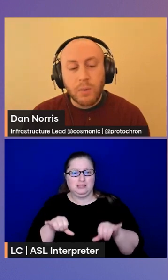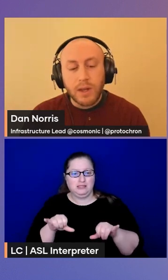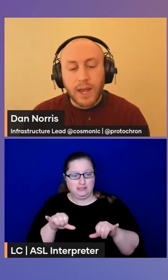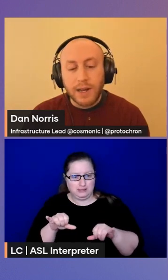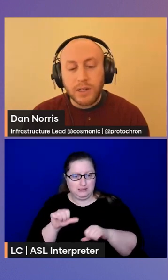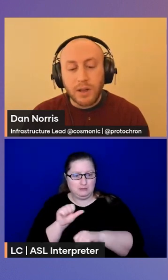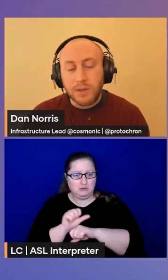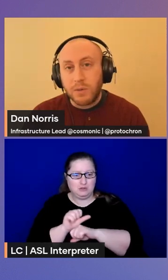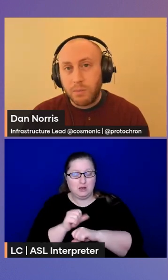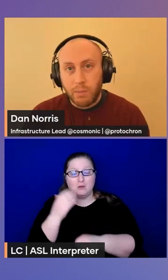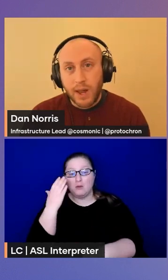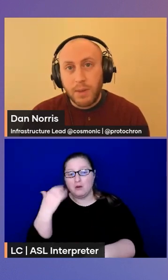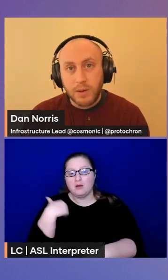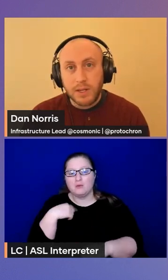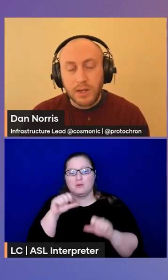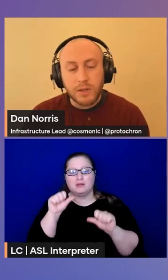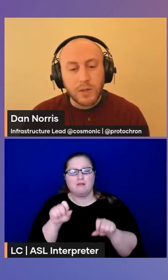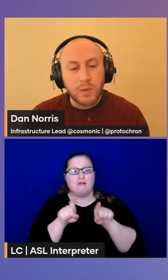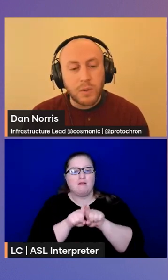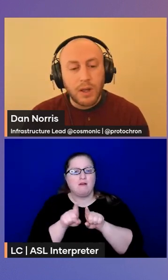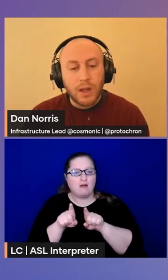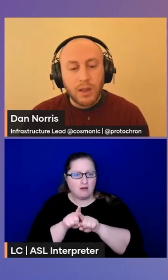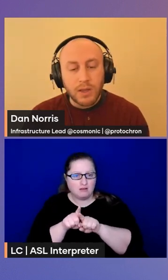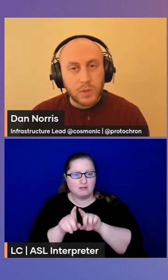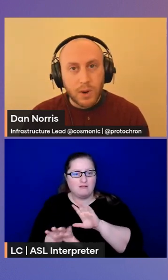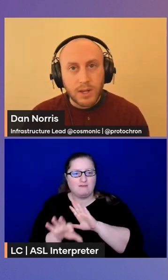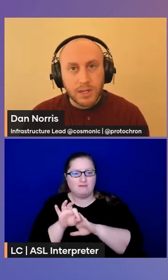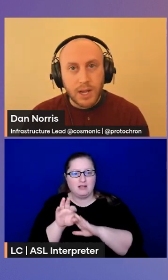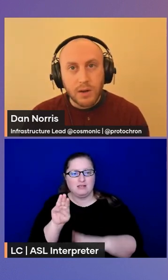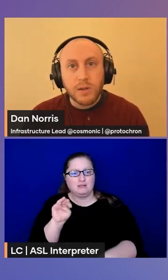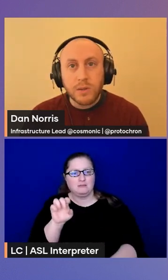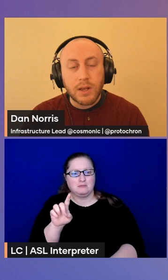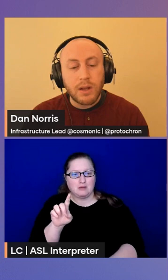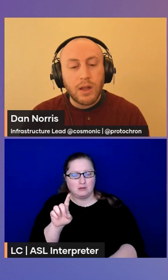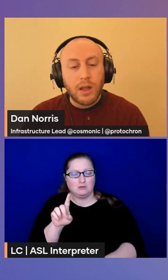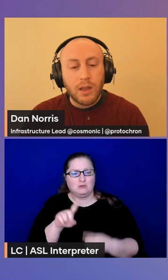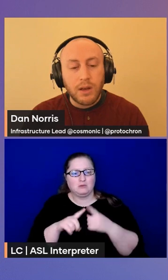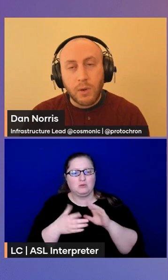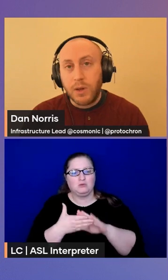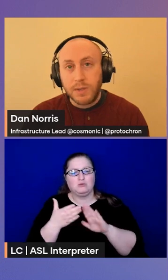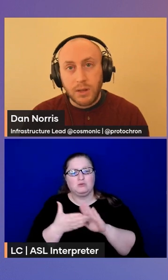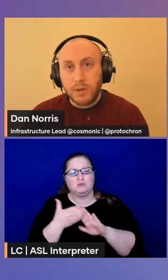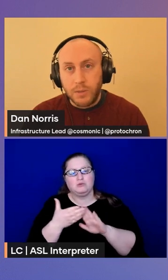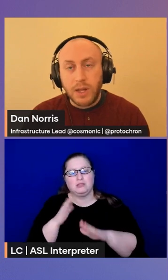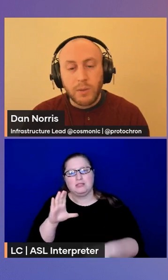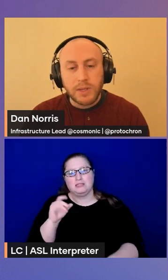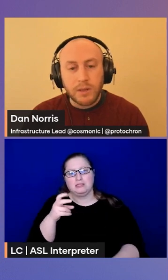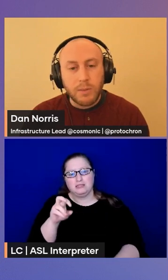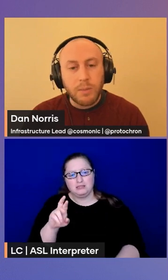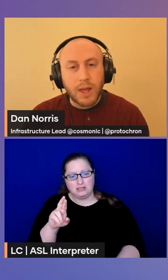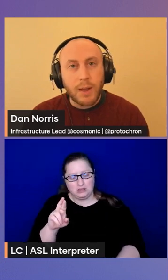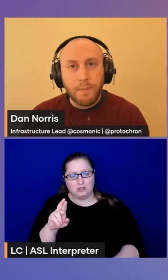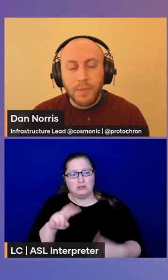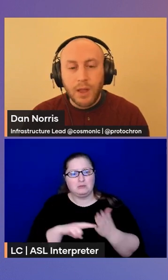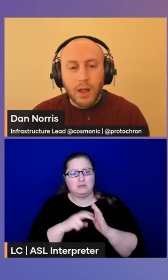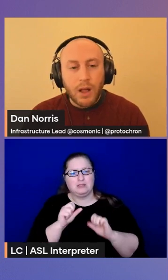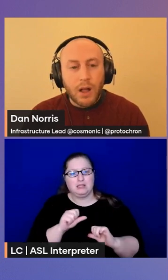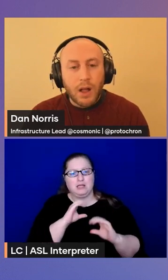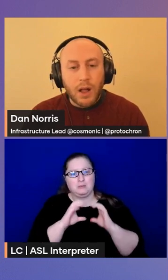that we can actually also bind mount it into this running container so that Netreap is able to communicate with the Cilium API.